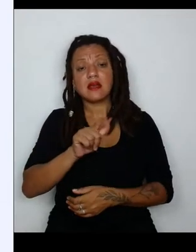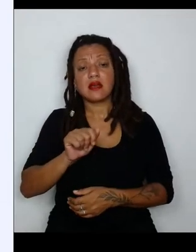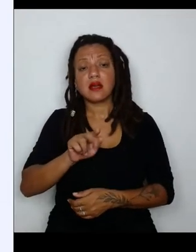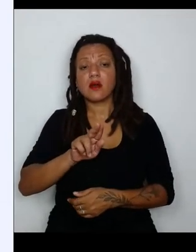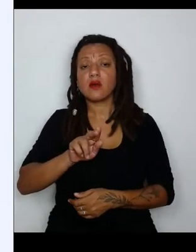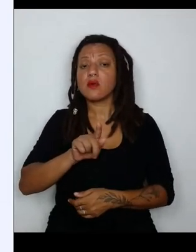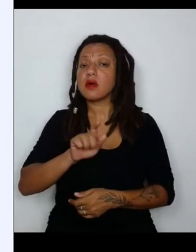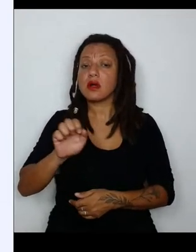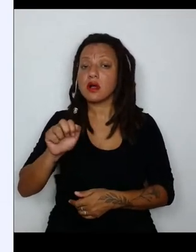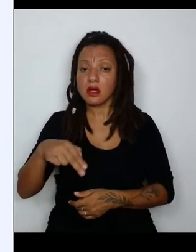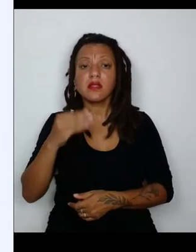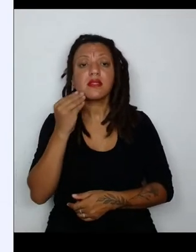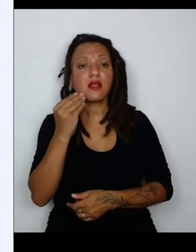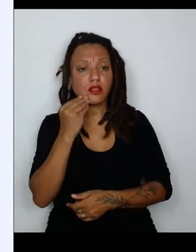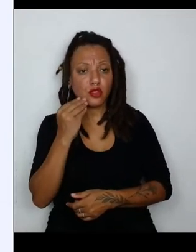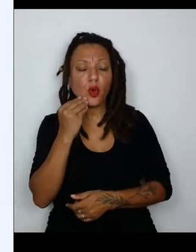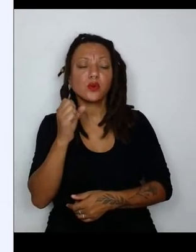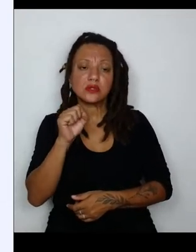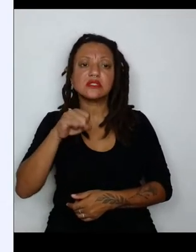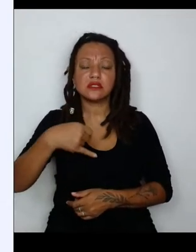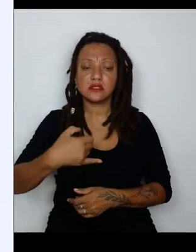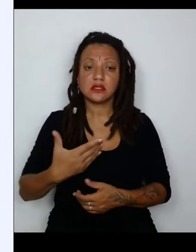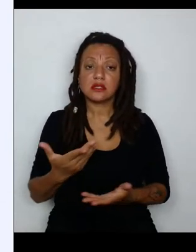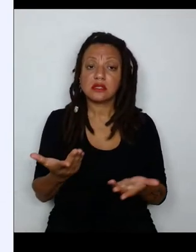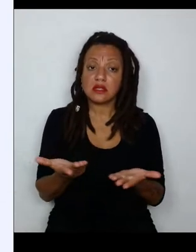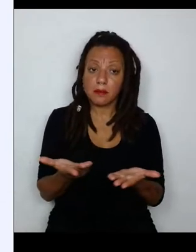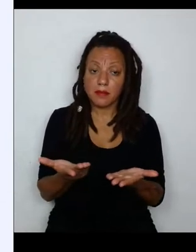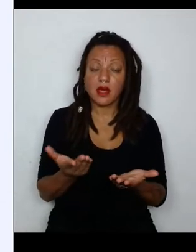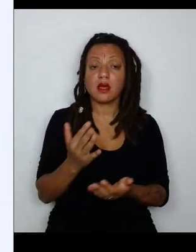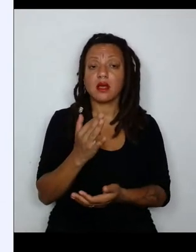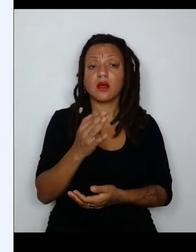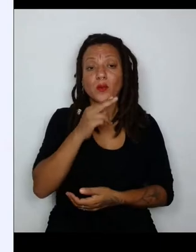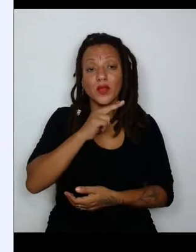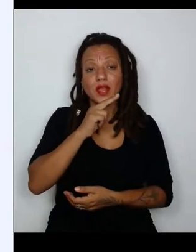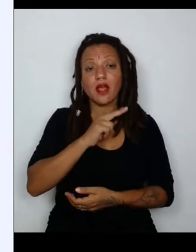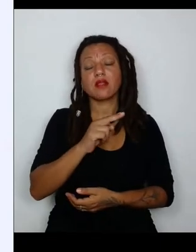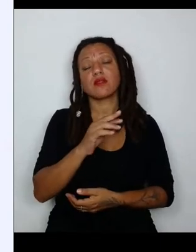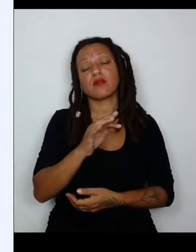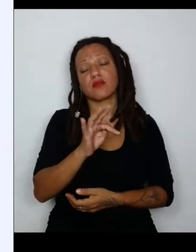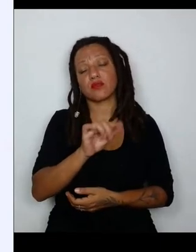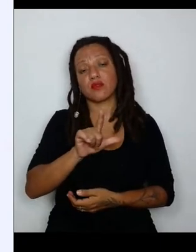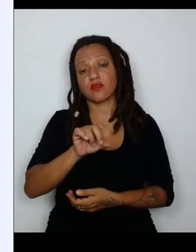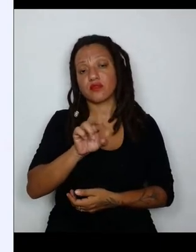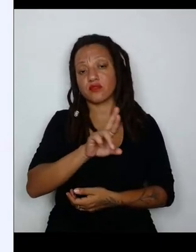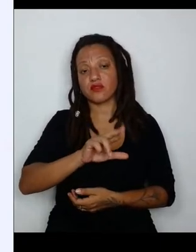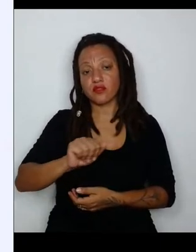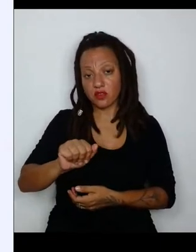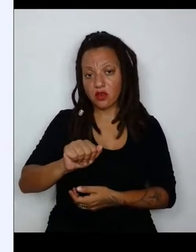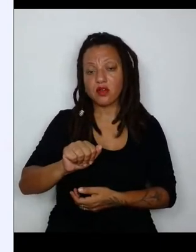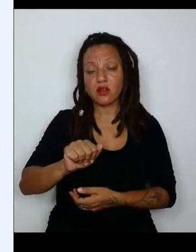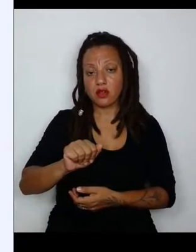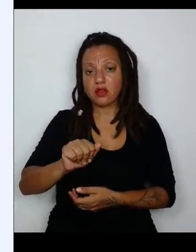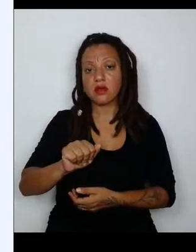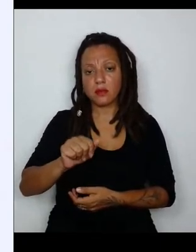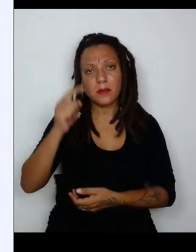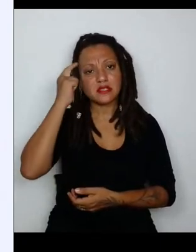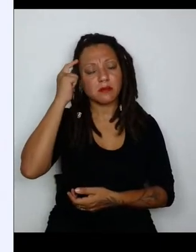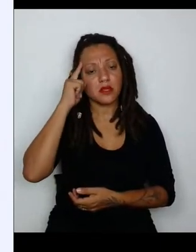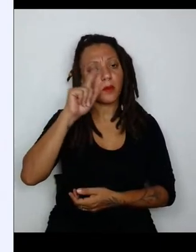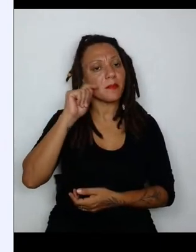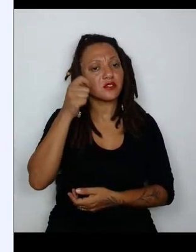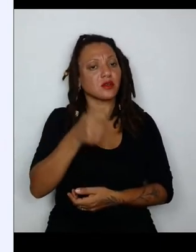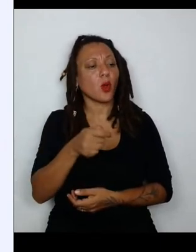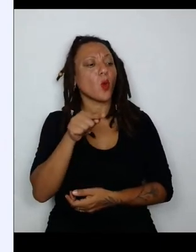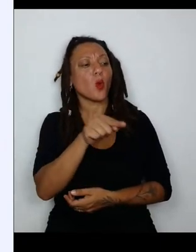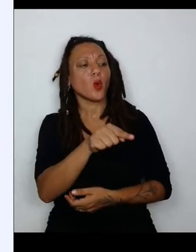grandson threaten patriarchal thinking what about him needed to be suppressed and was suppressed by the mythology